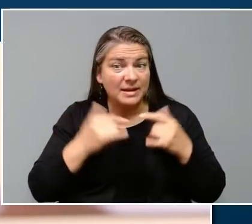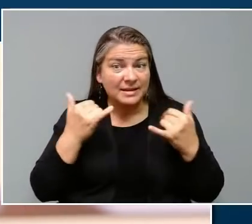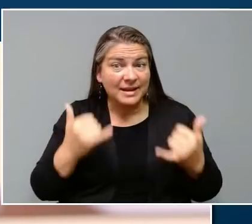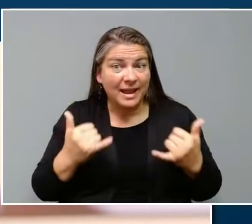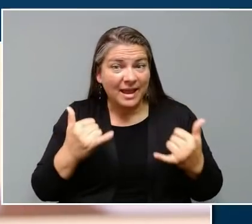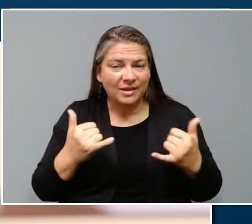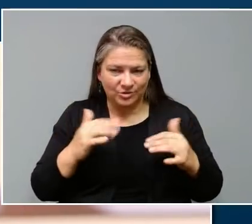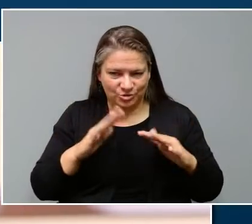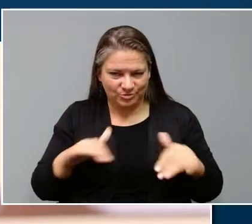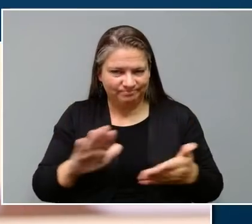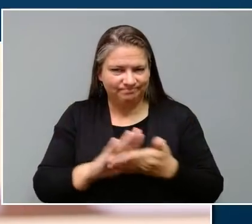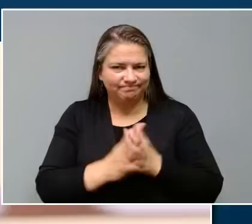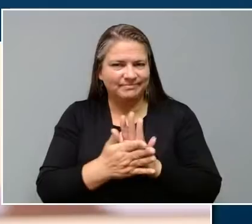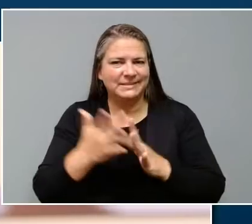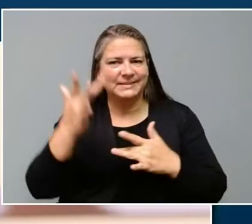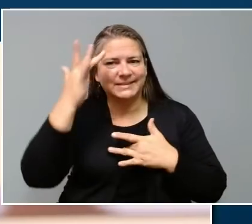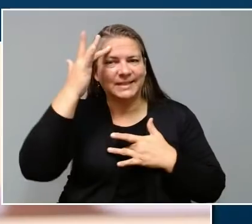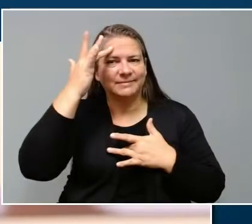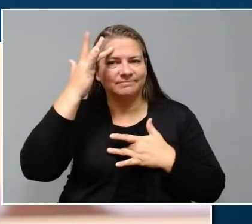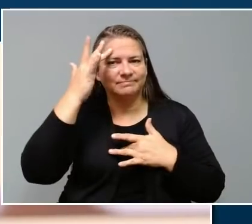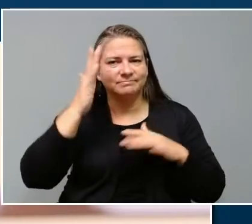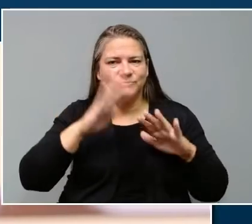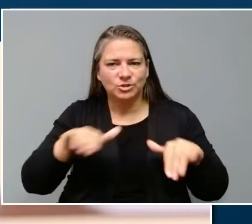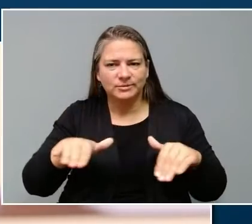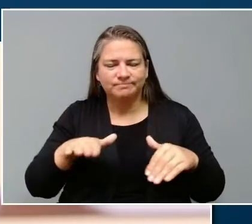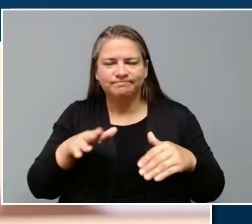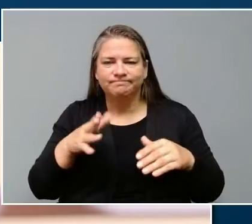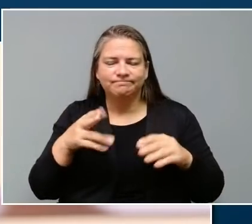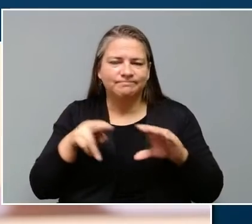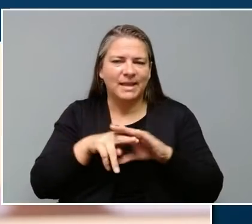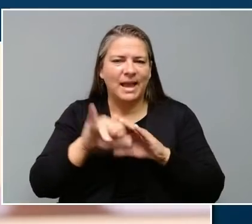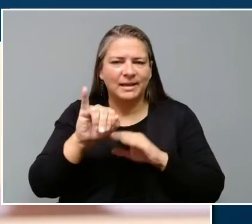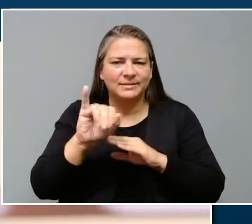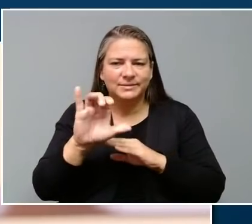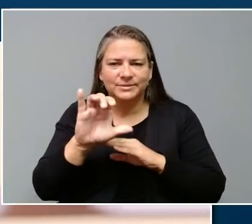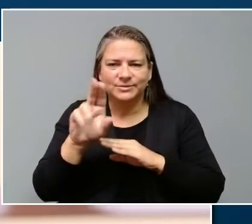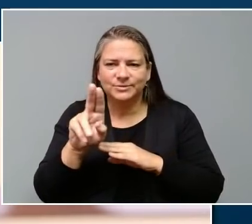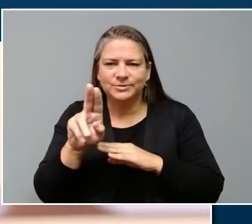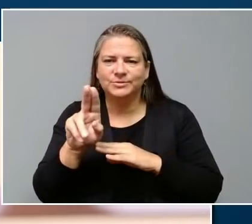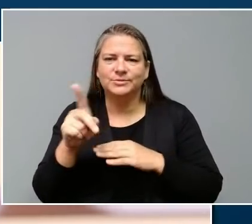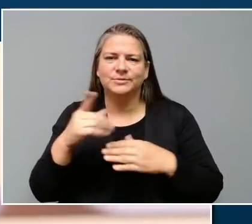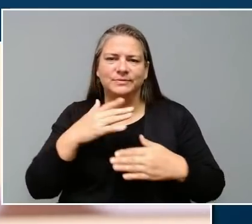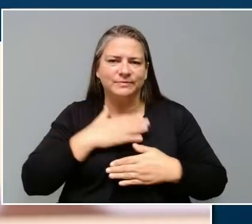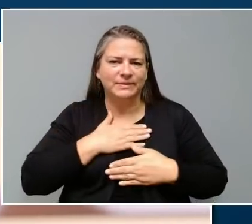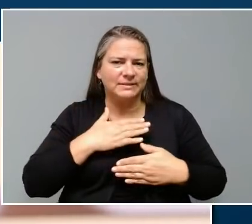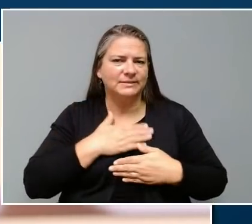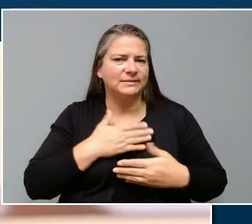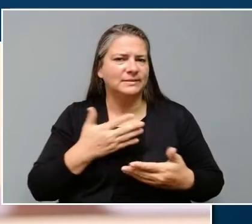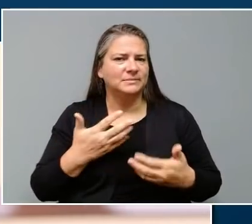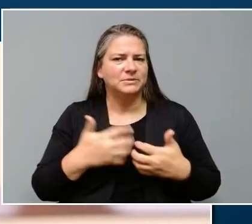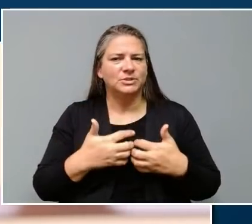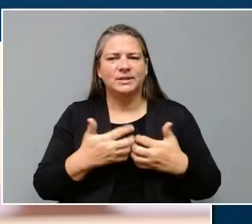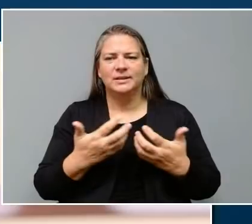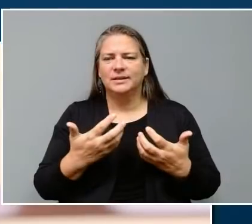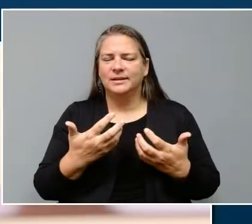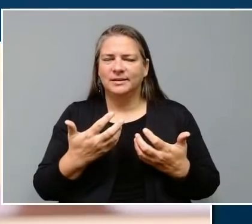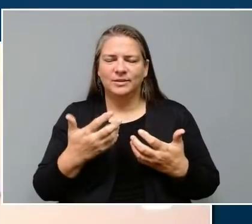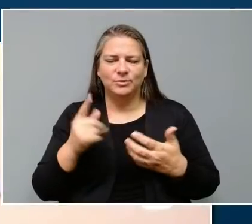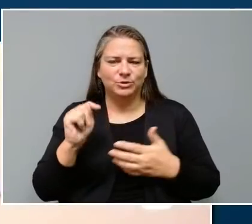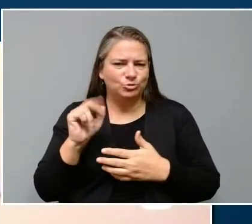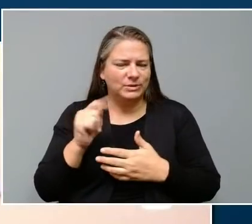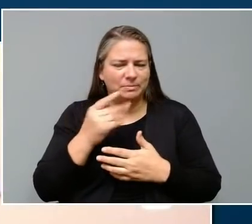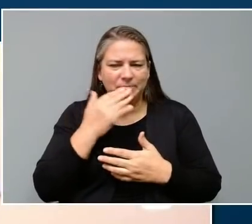ending up in the same ICUs. They're on vents. They're getting treated the best that we can, but they are getting